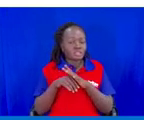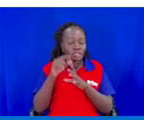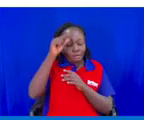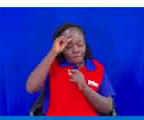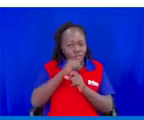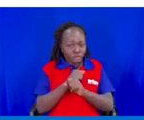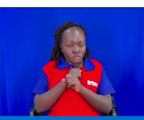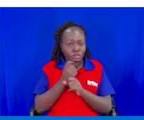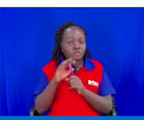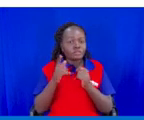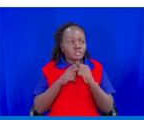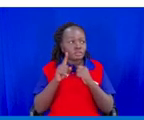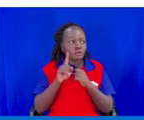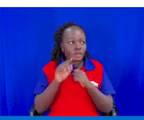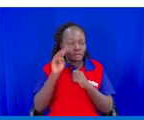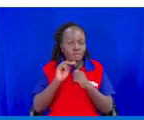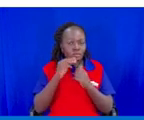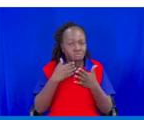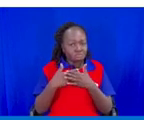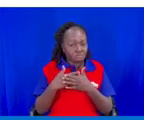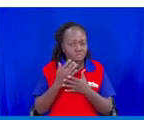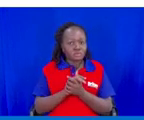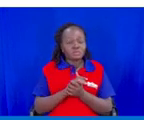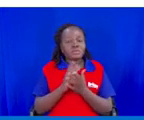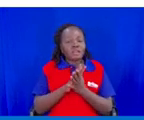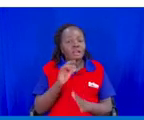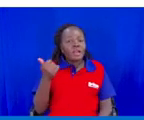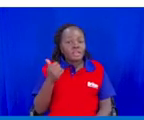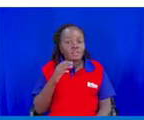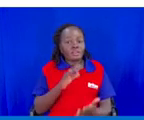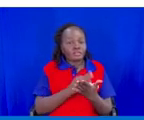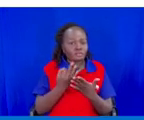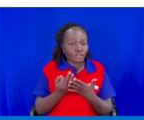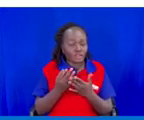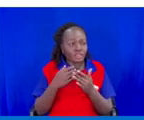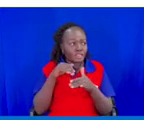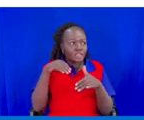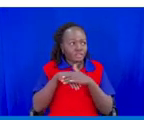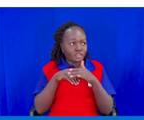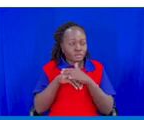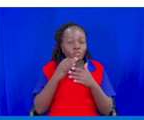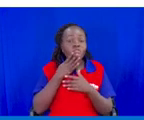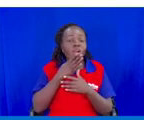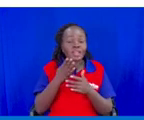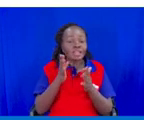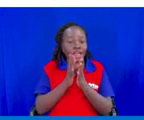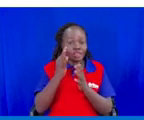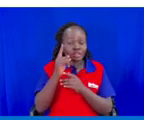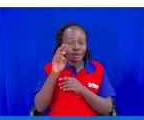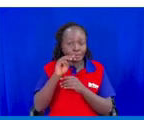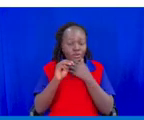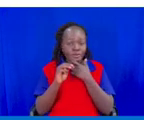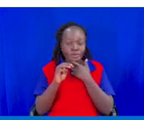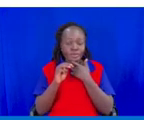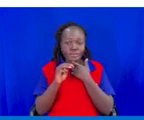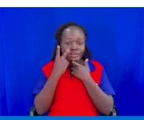close to 61 million and other funds investments of about 431 million. Looking at the